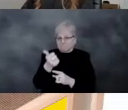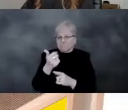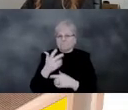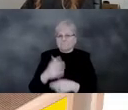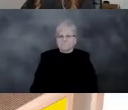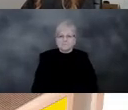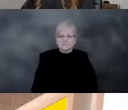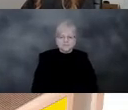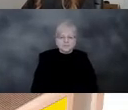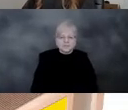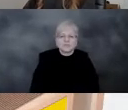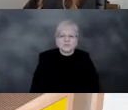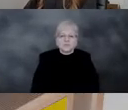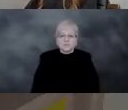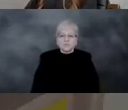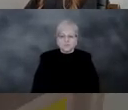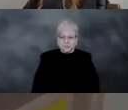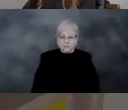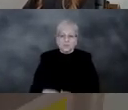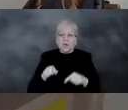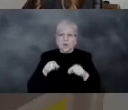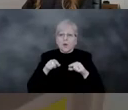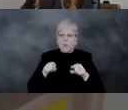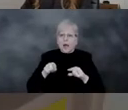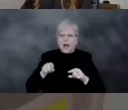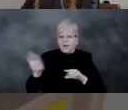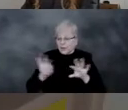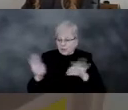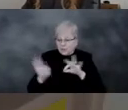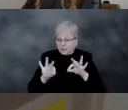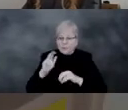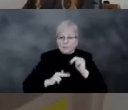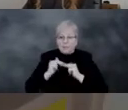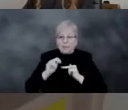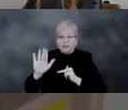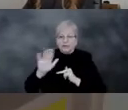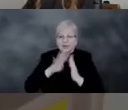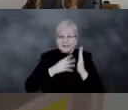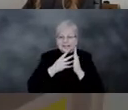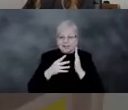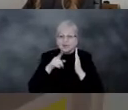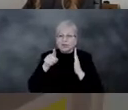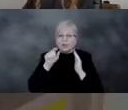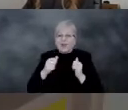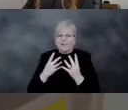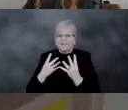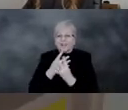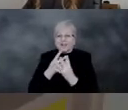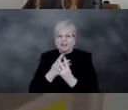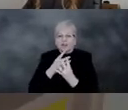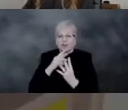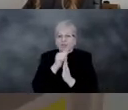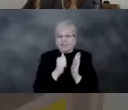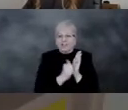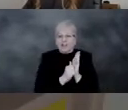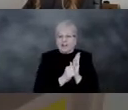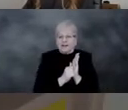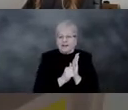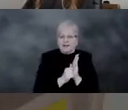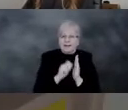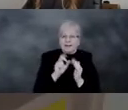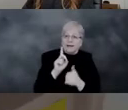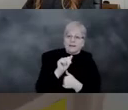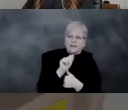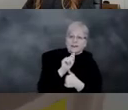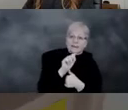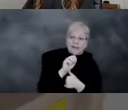While you're working on building your schedule you will have the option to filter the agenda. You can filter it by the date and time